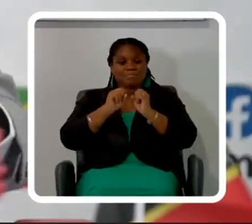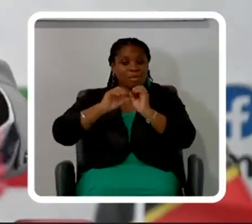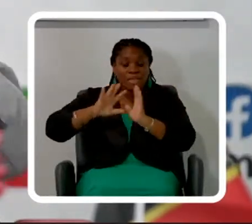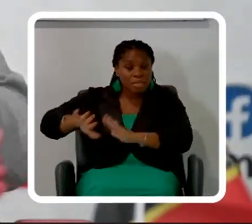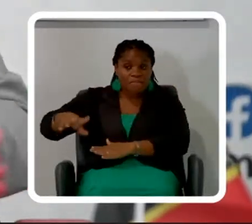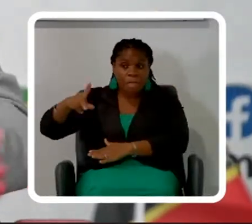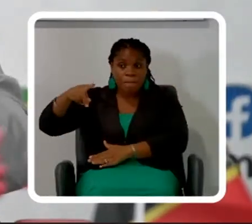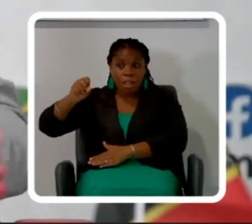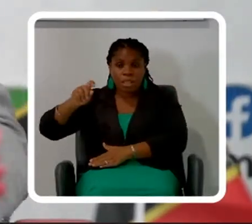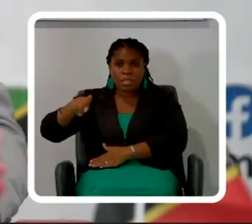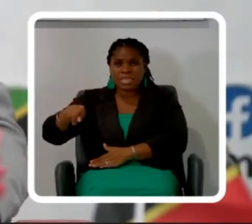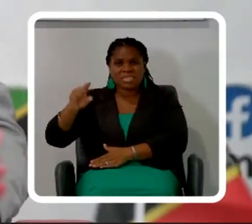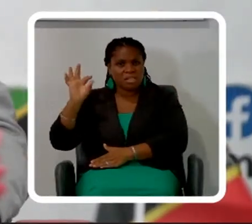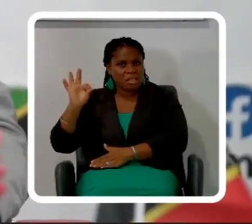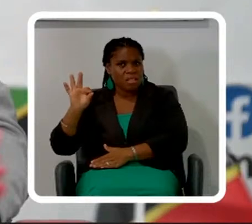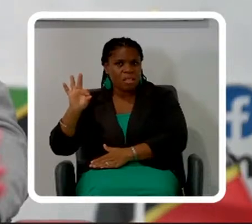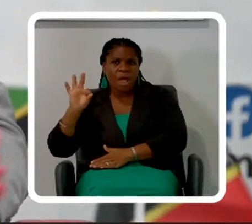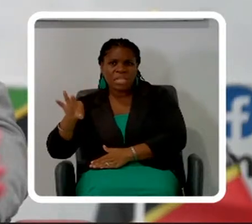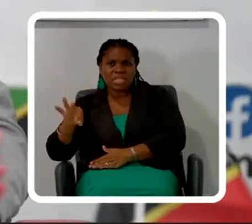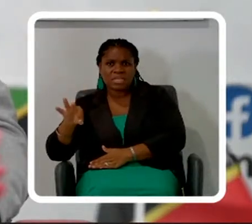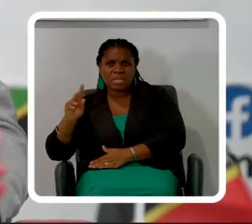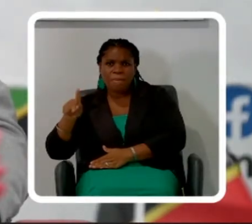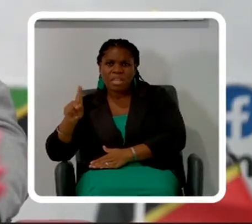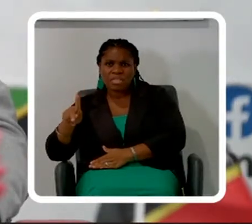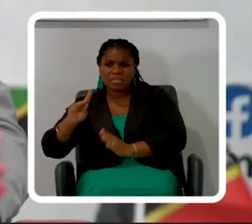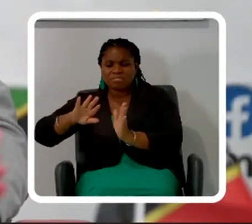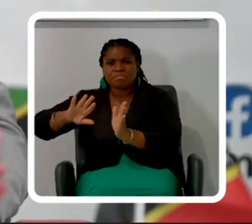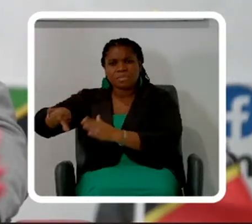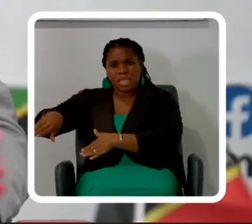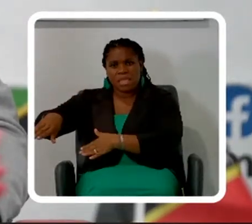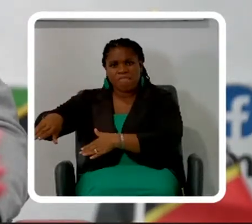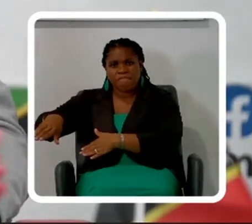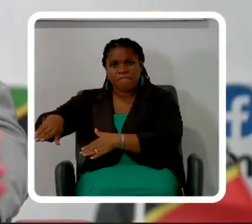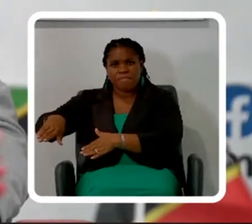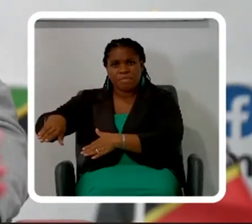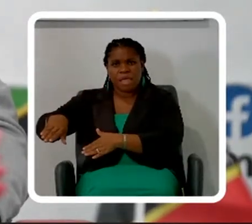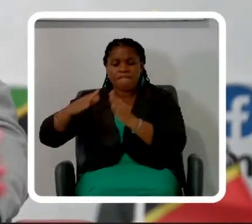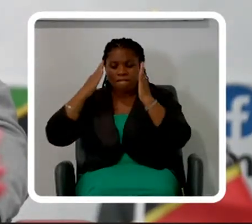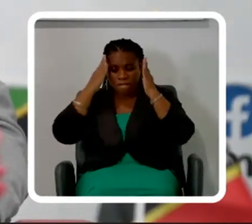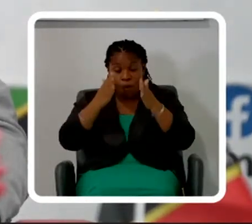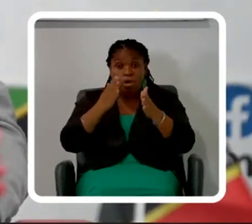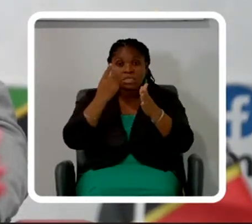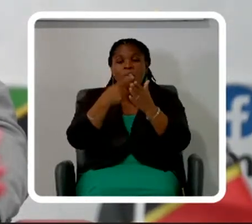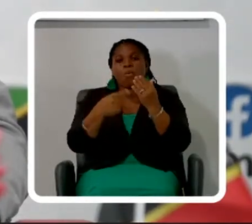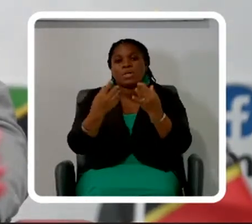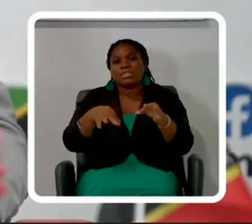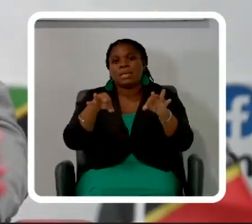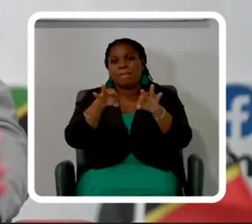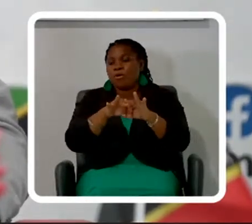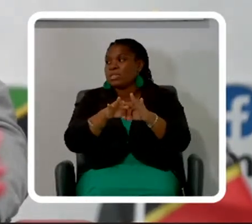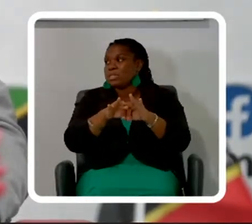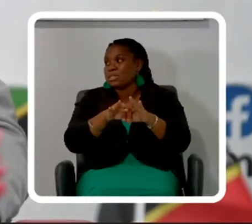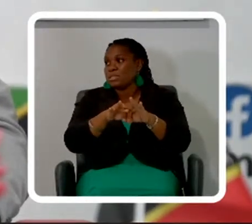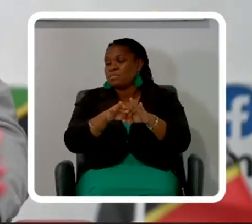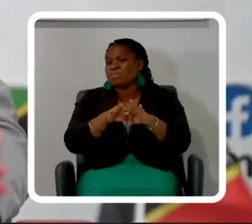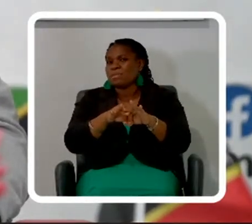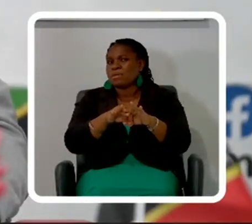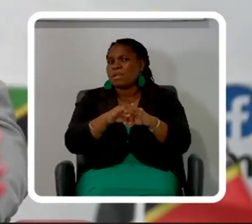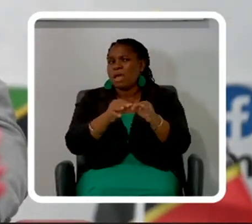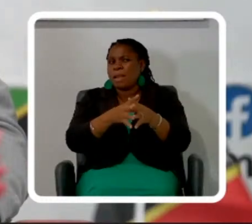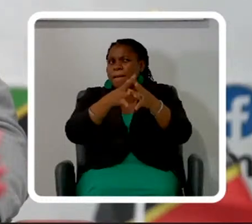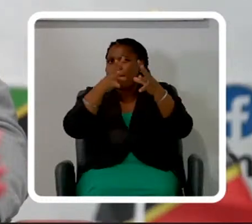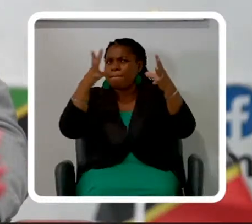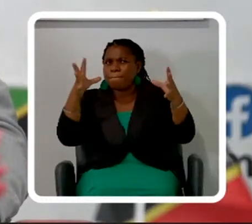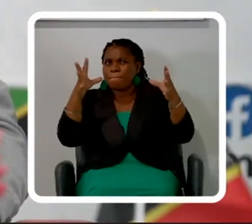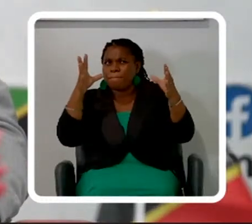this so that all of us can benefit. I hope that we reach that level of maturity now to understand the bigger picture. You